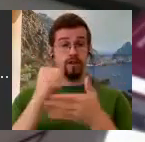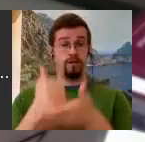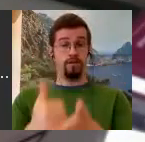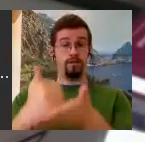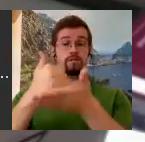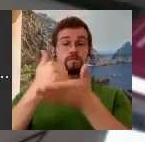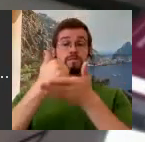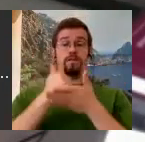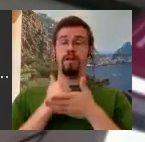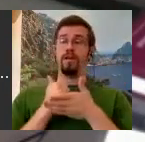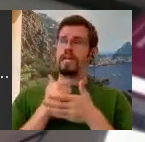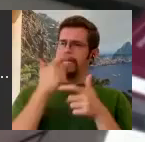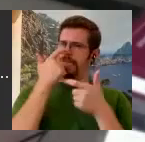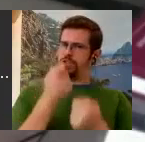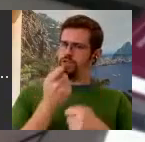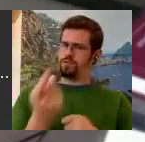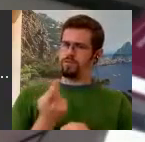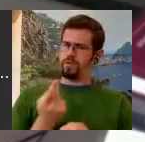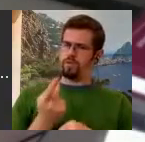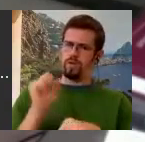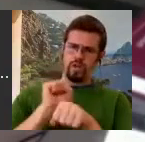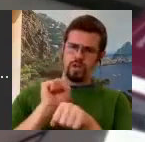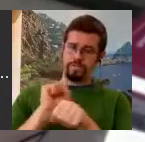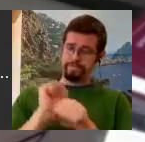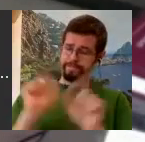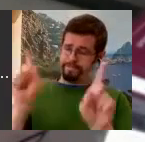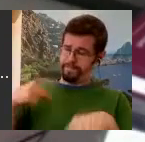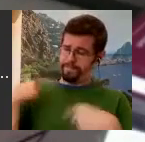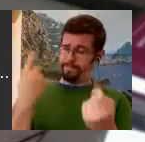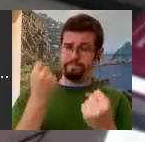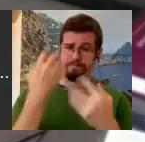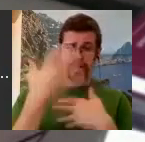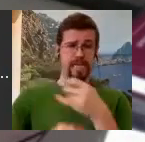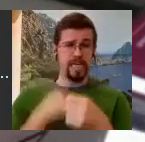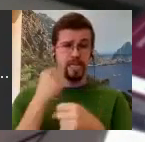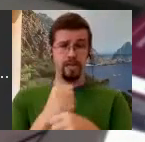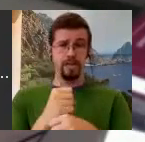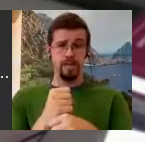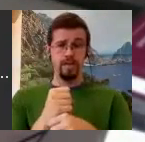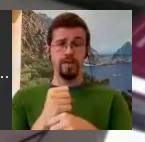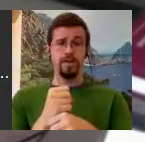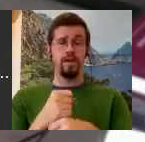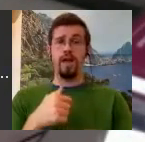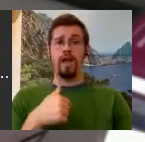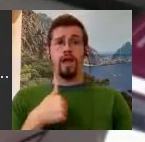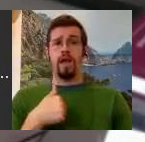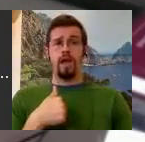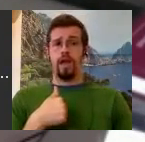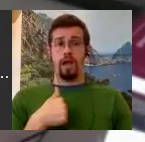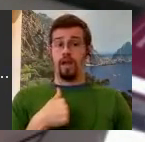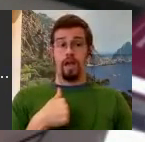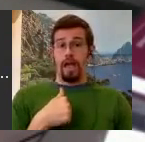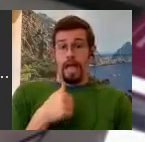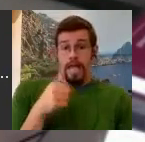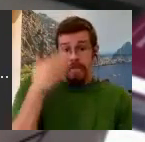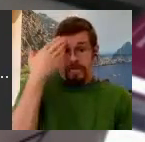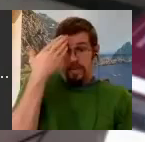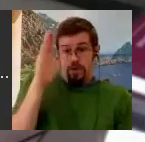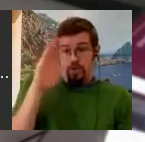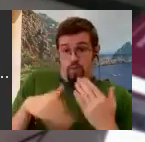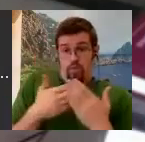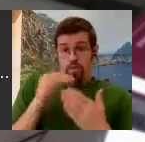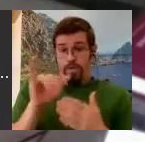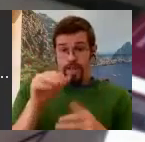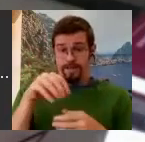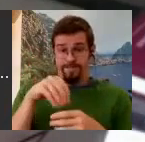interesting. We've been working together so many years, Steve, and yet I didn't know all of that in such a succinct